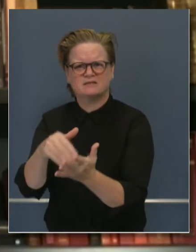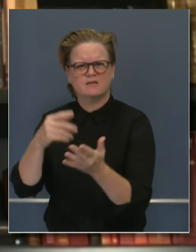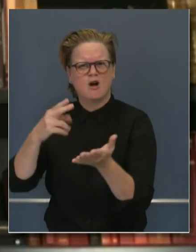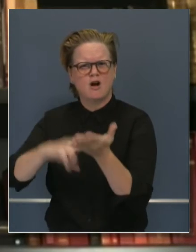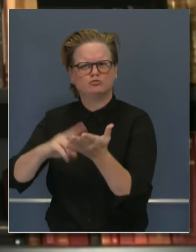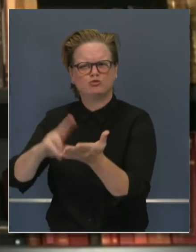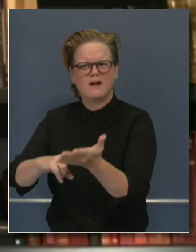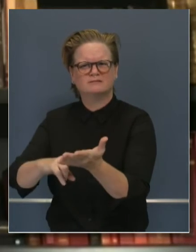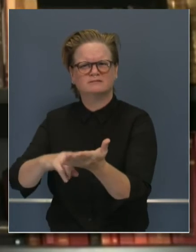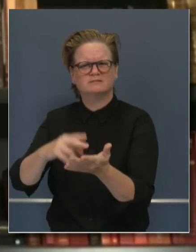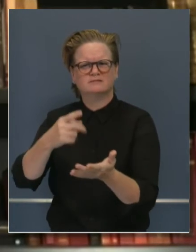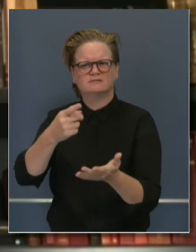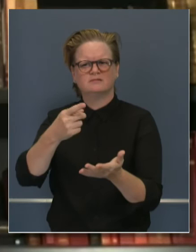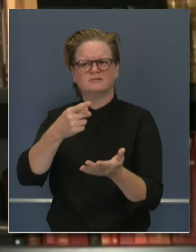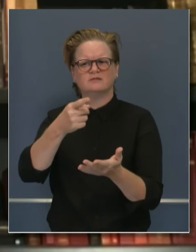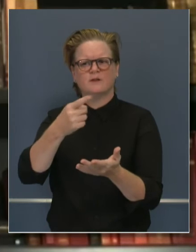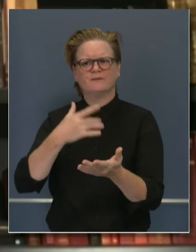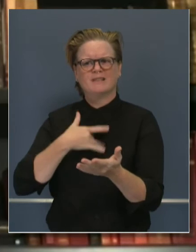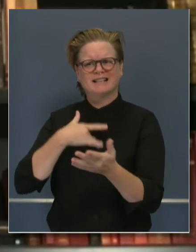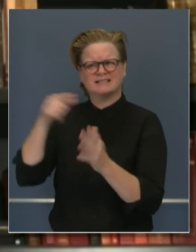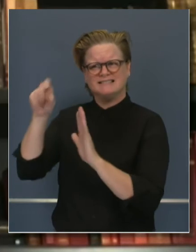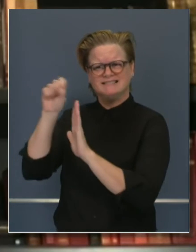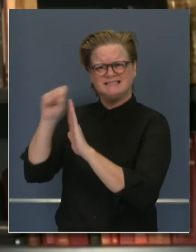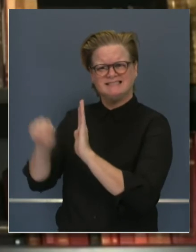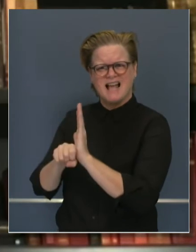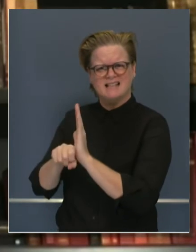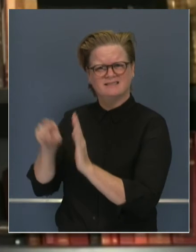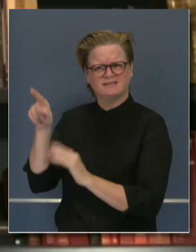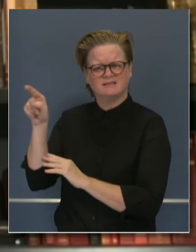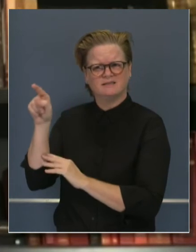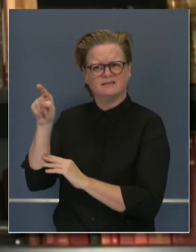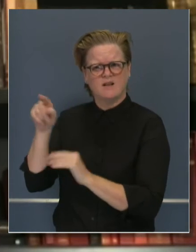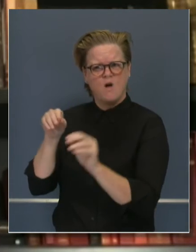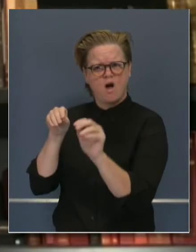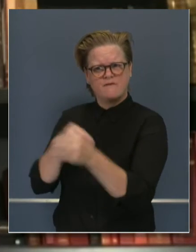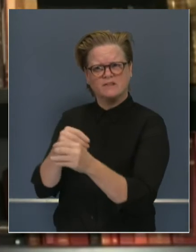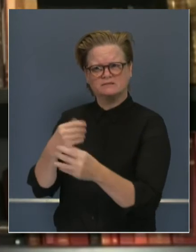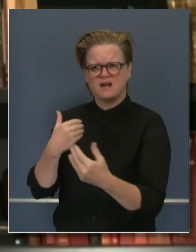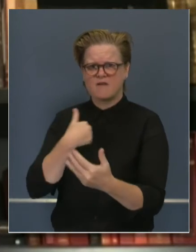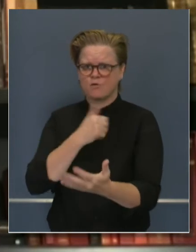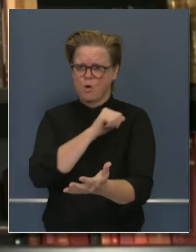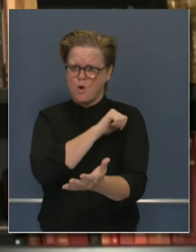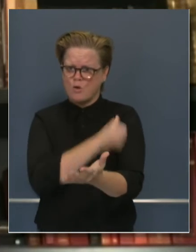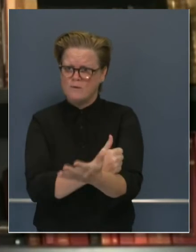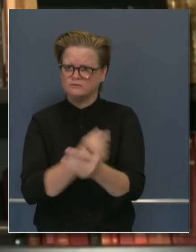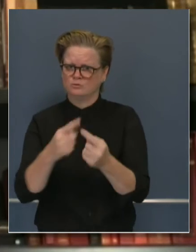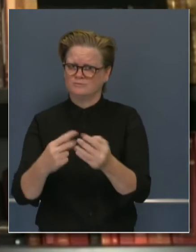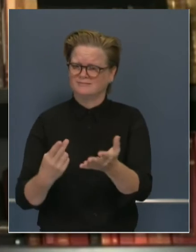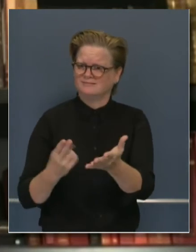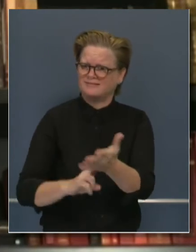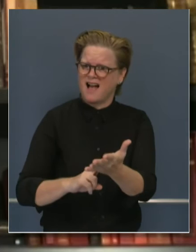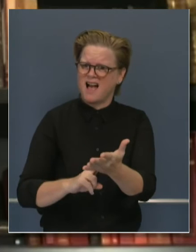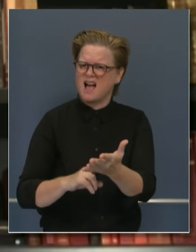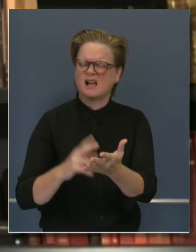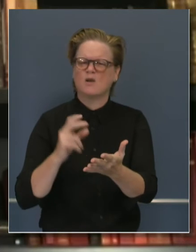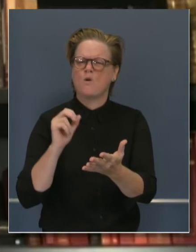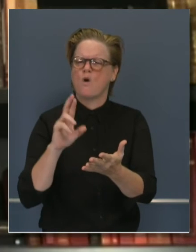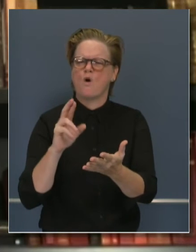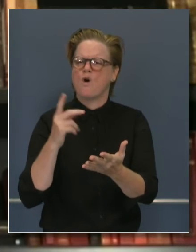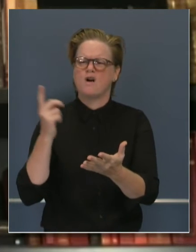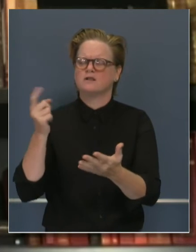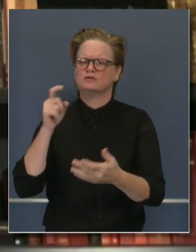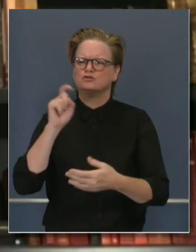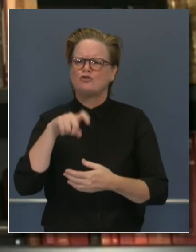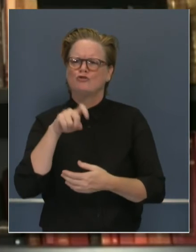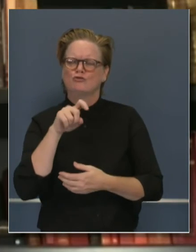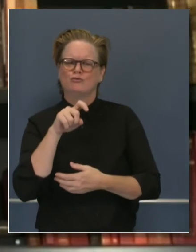think the Controller should approve payment of the contract? And do you think it was appropriate for the Secretary of State to award such a big contract to a firm involved